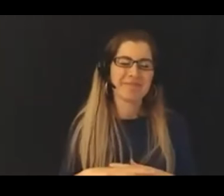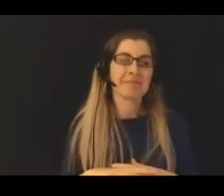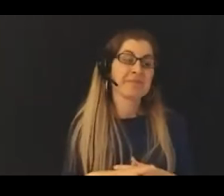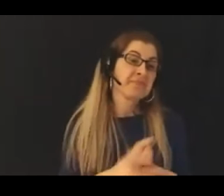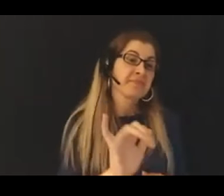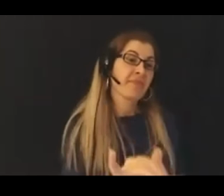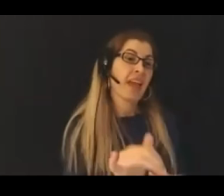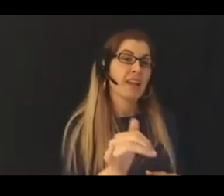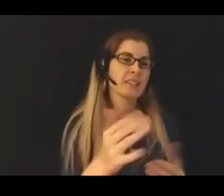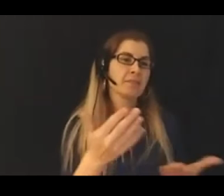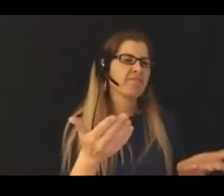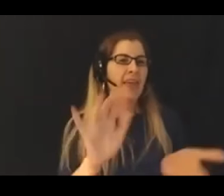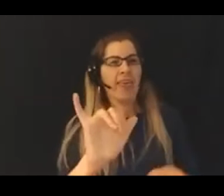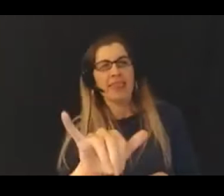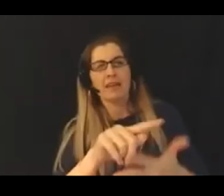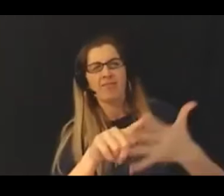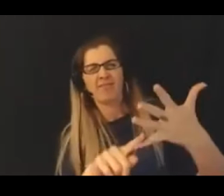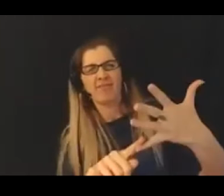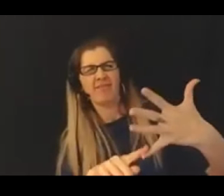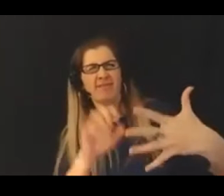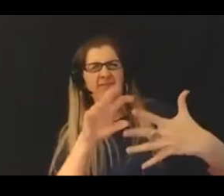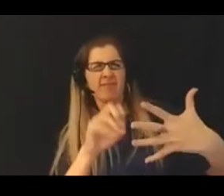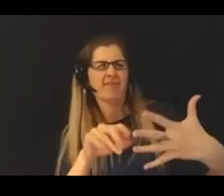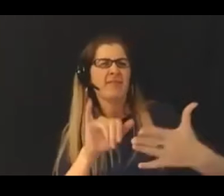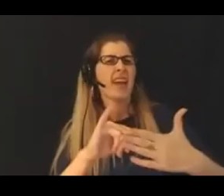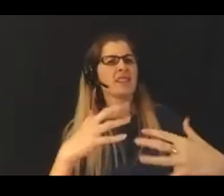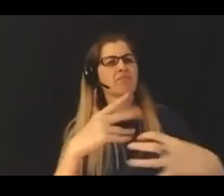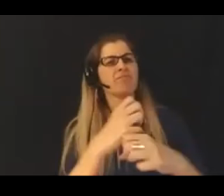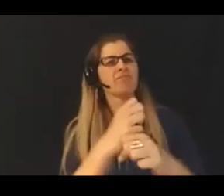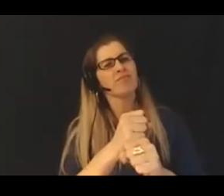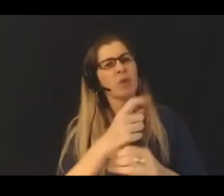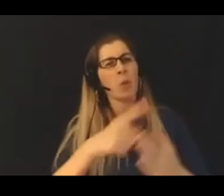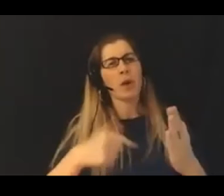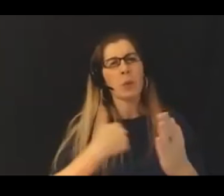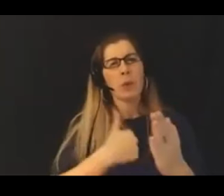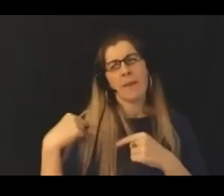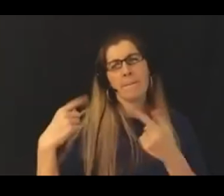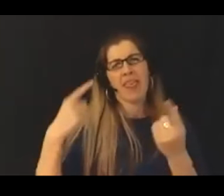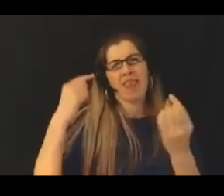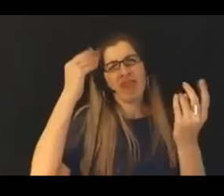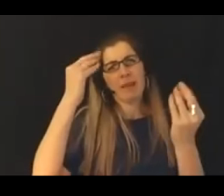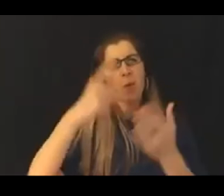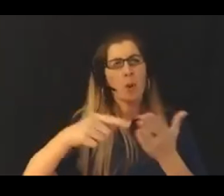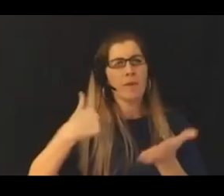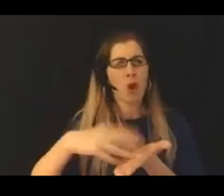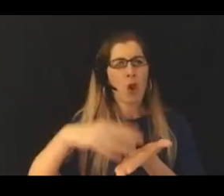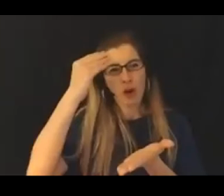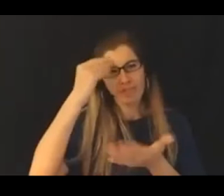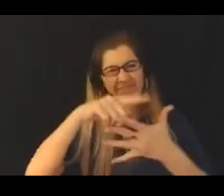a little you know, snapshot of some of the things that we've been thinking about and that we've learned from this process.